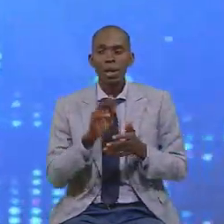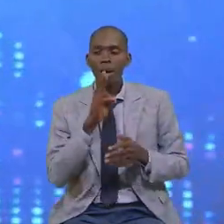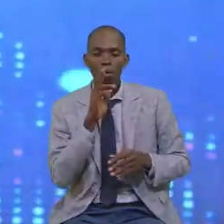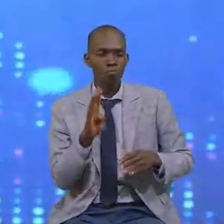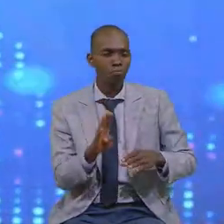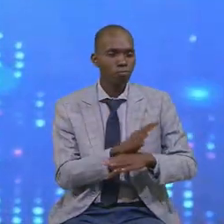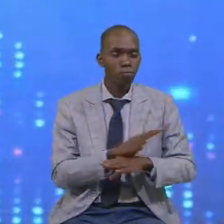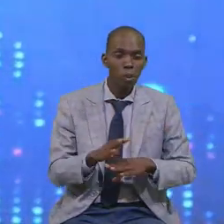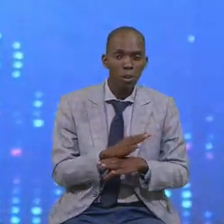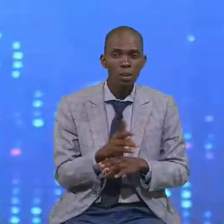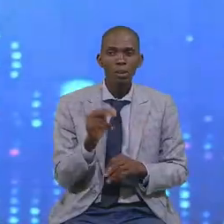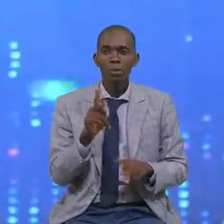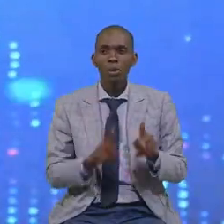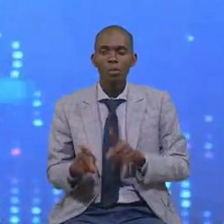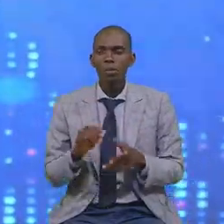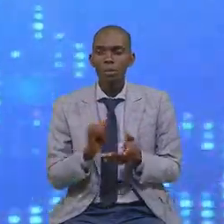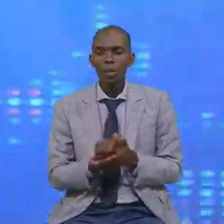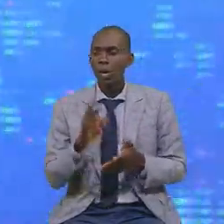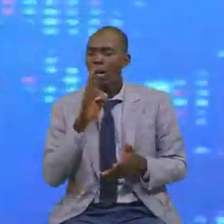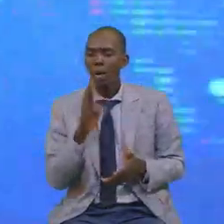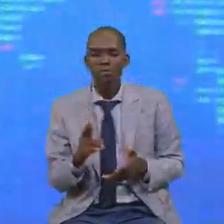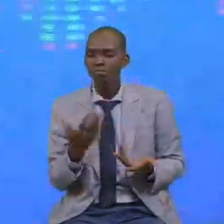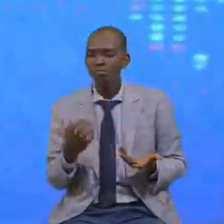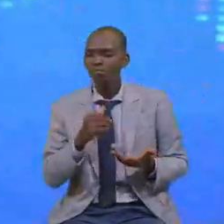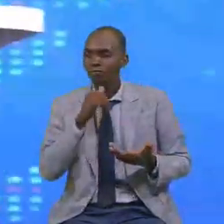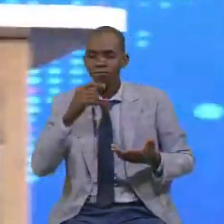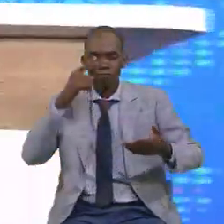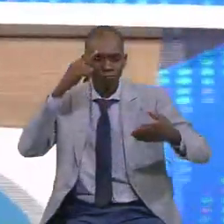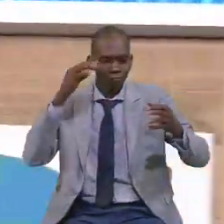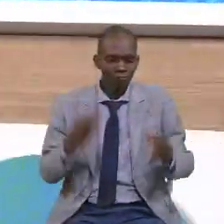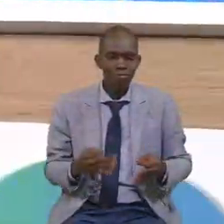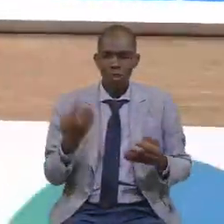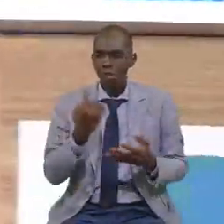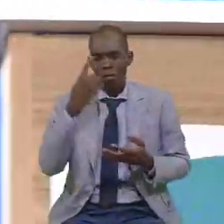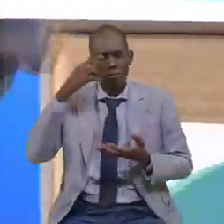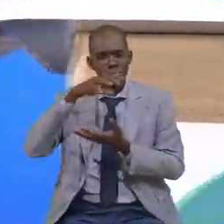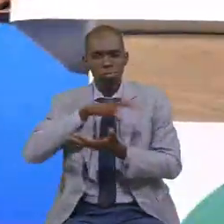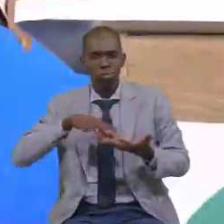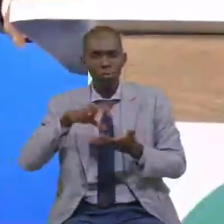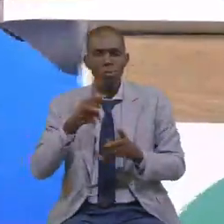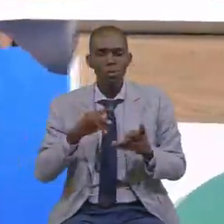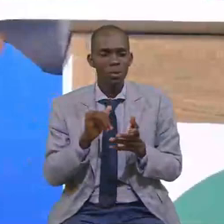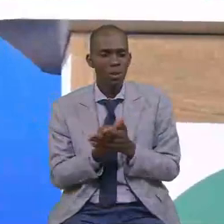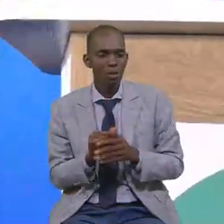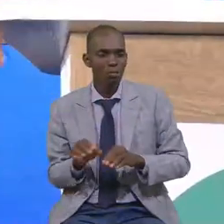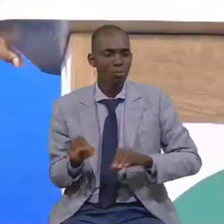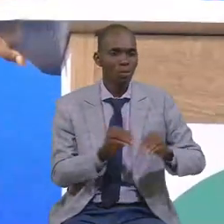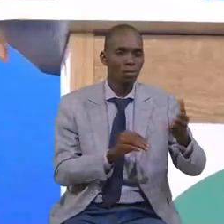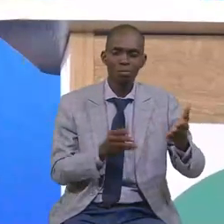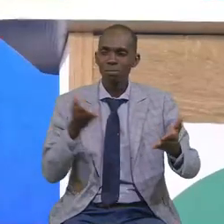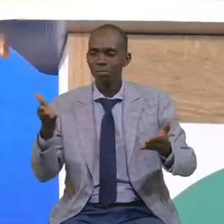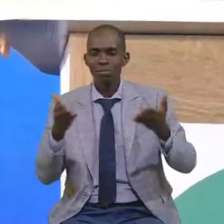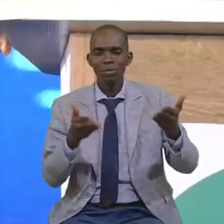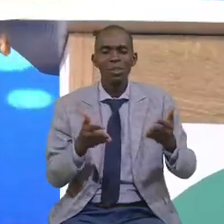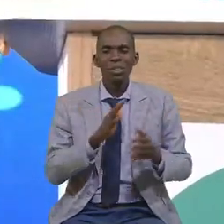people who are undecided, the people who are kind of moved here and there, they never